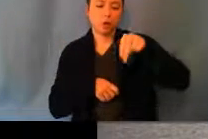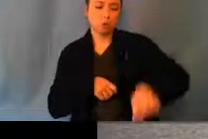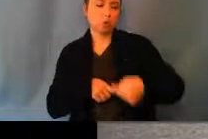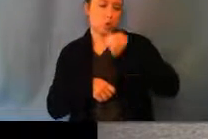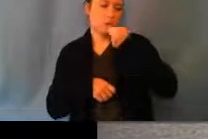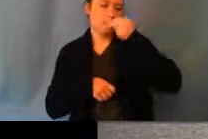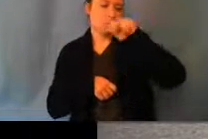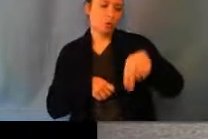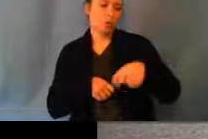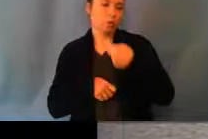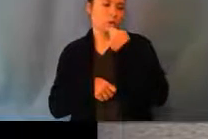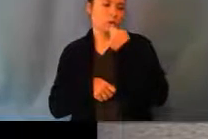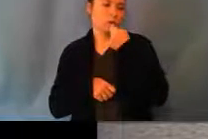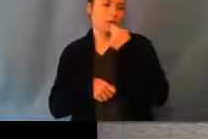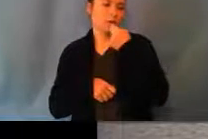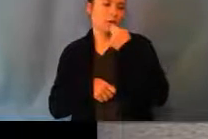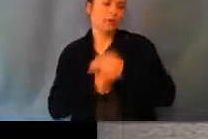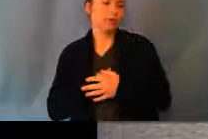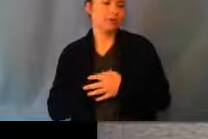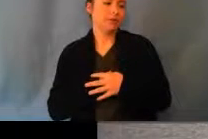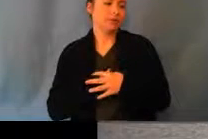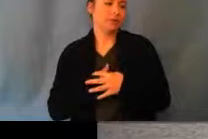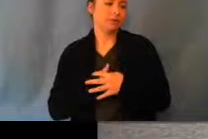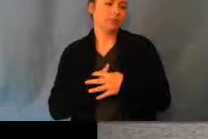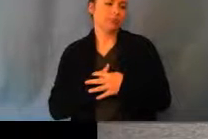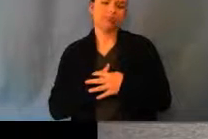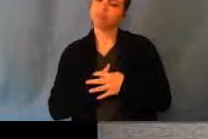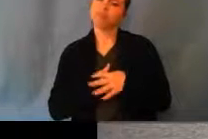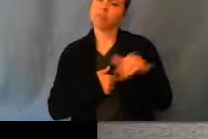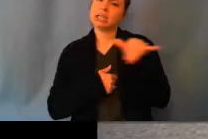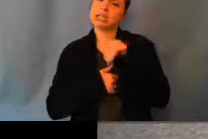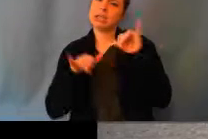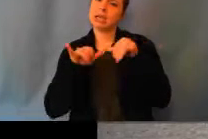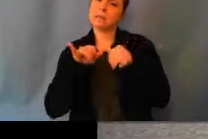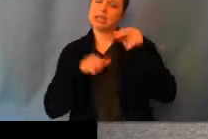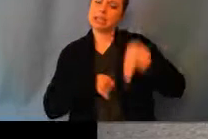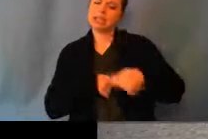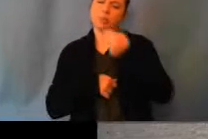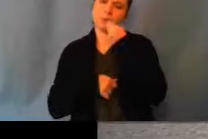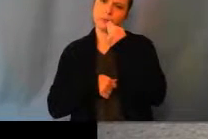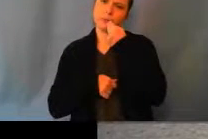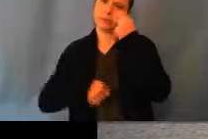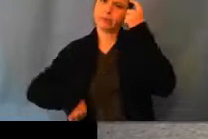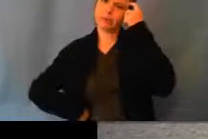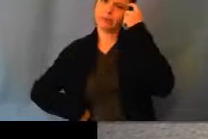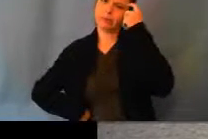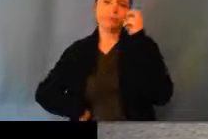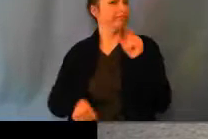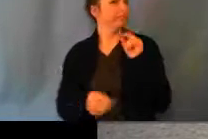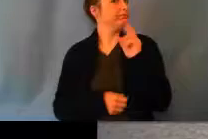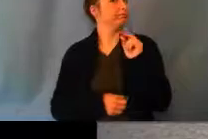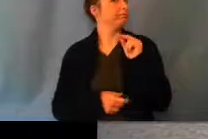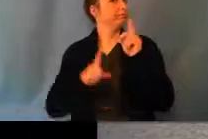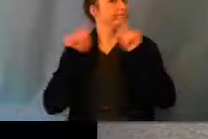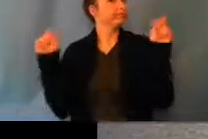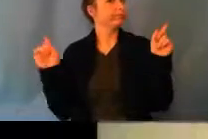measure. Okay, said Juan. Are they using the same size spoons? No.